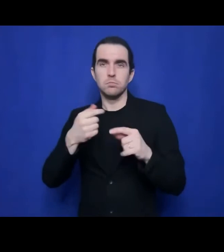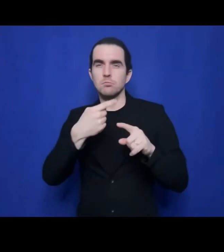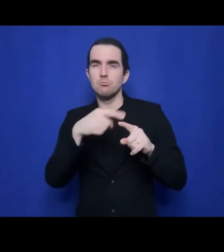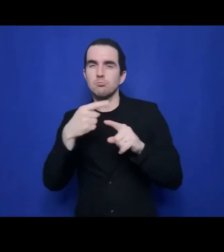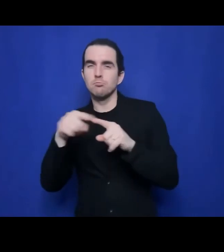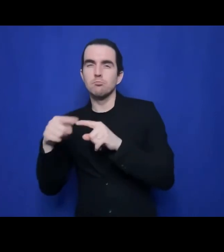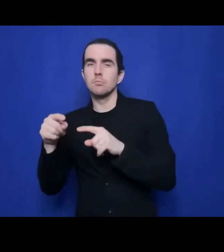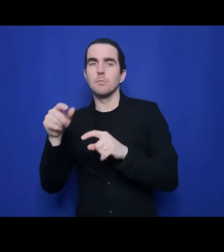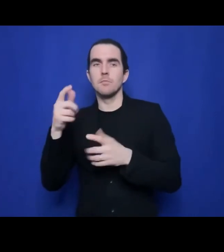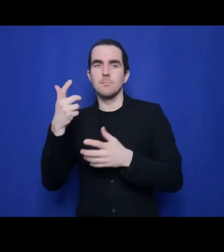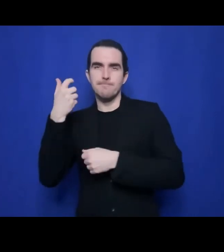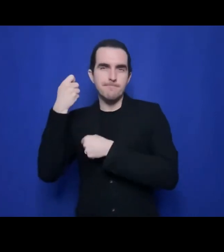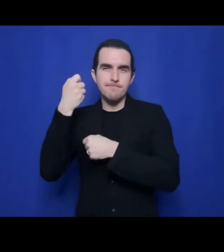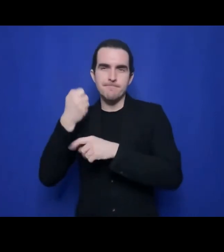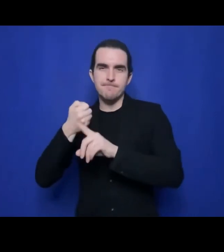that we acknowledge